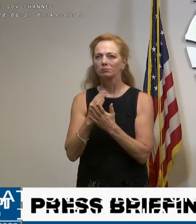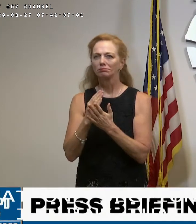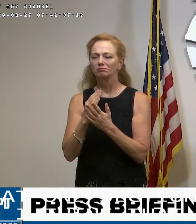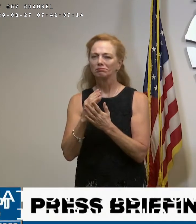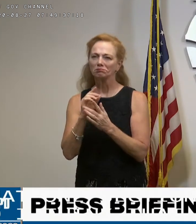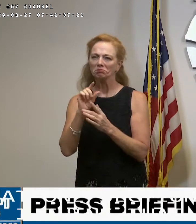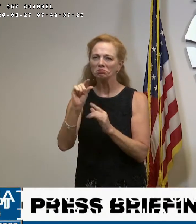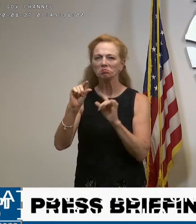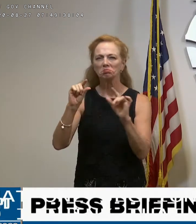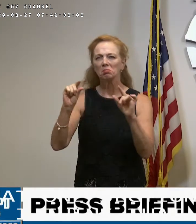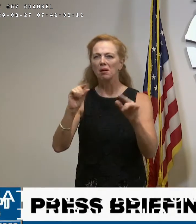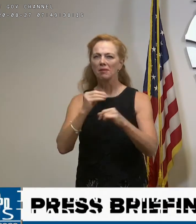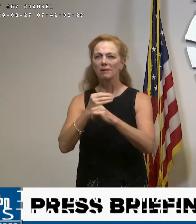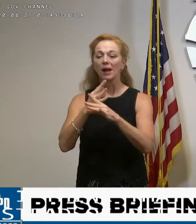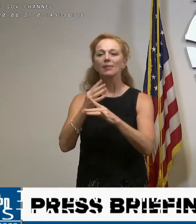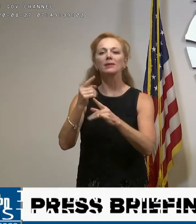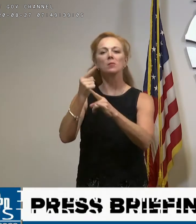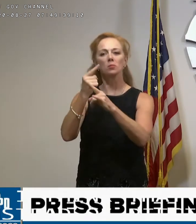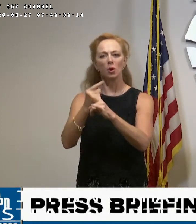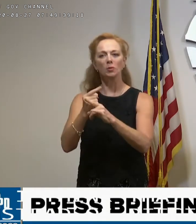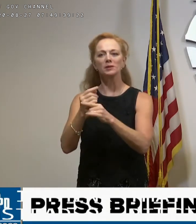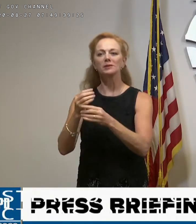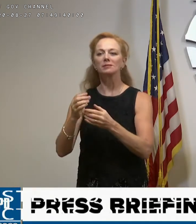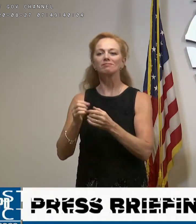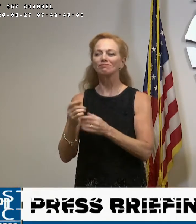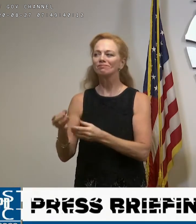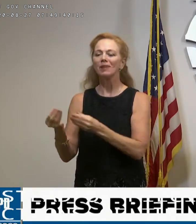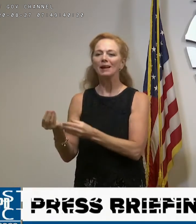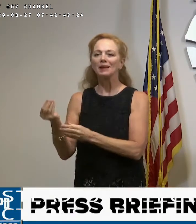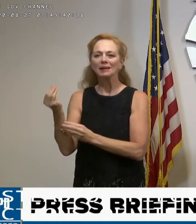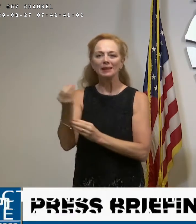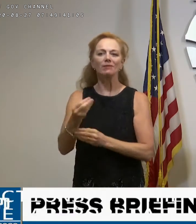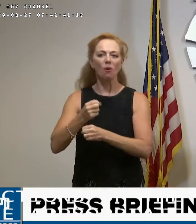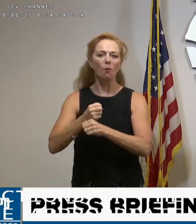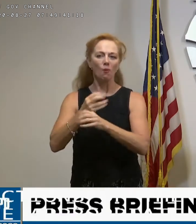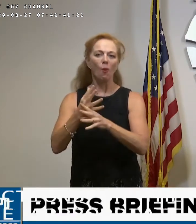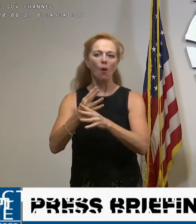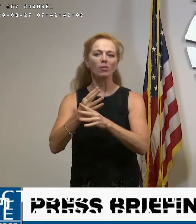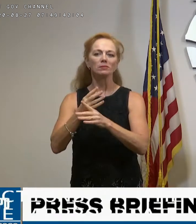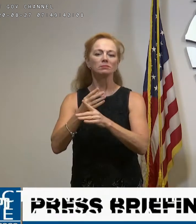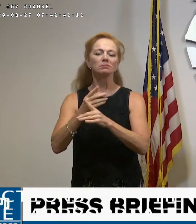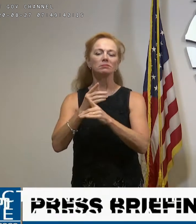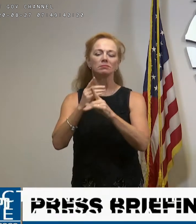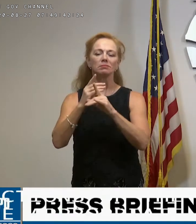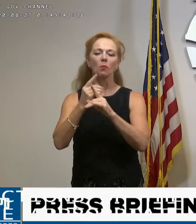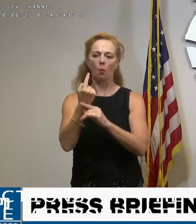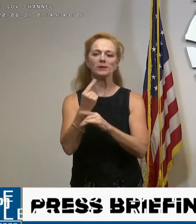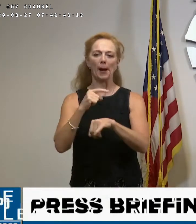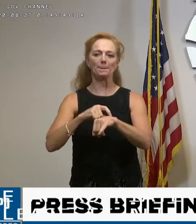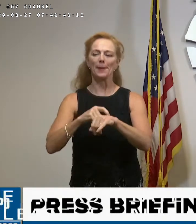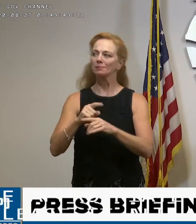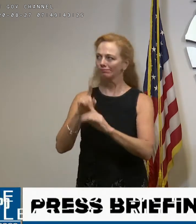of the video, I think the appropriate thing is to release it all at one time. So I commend the judge for that decision.